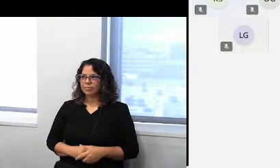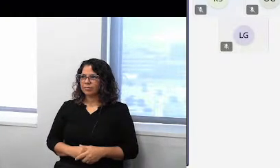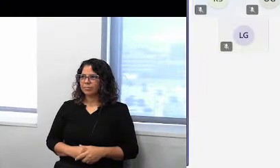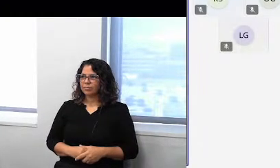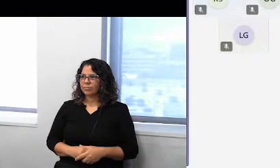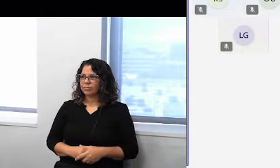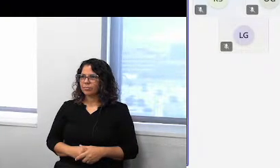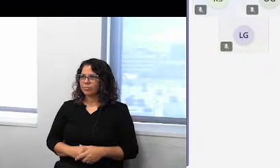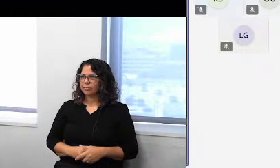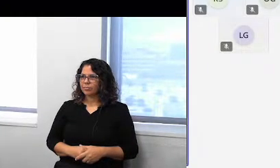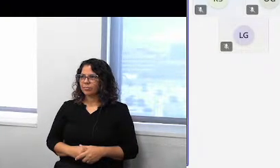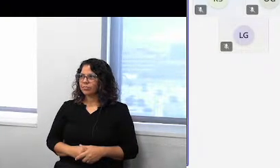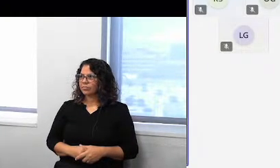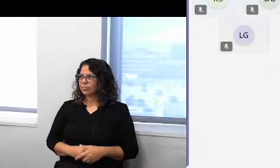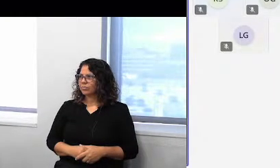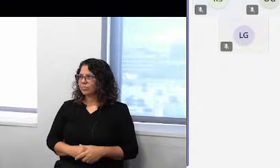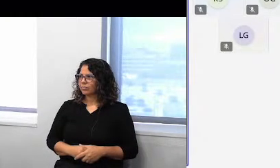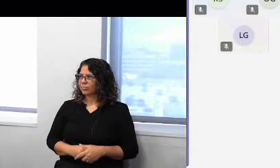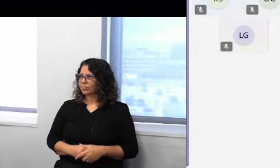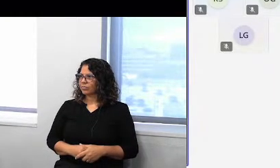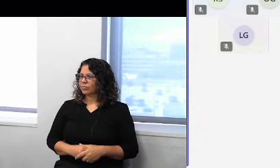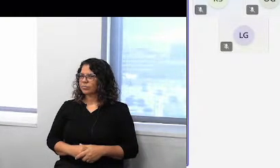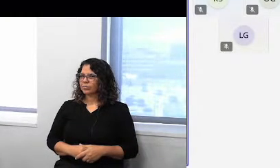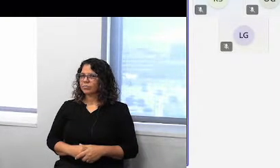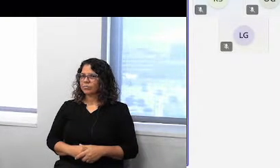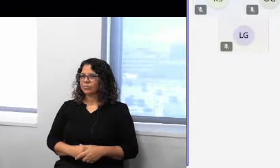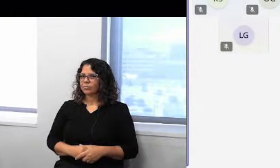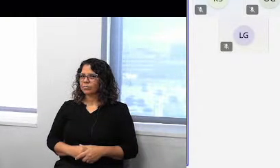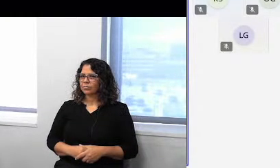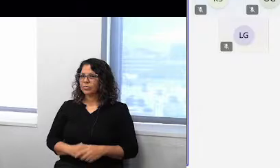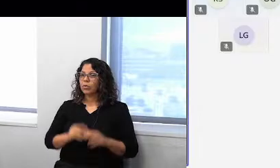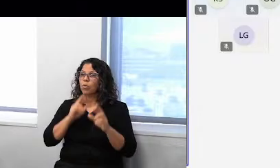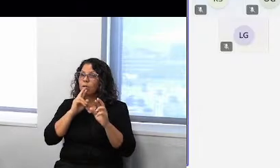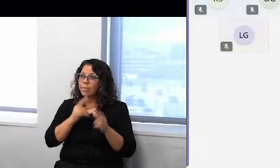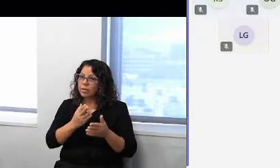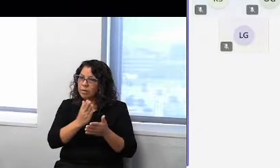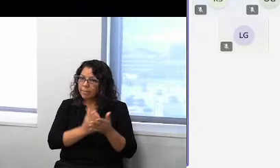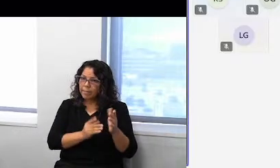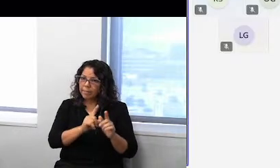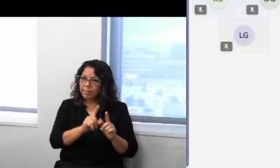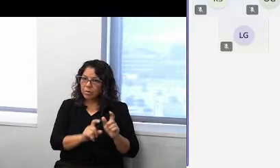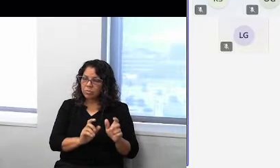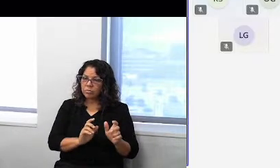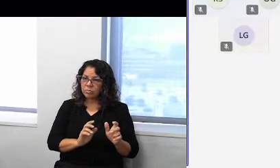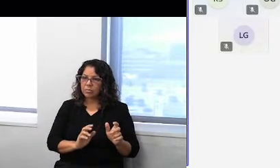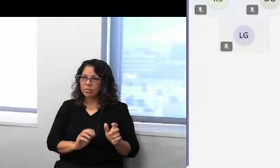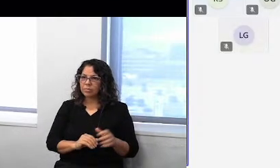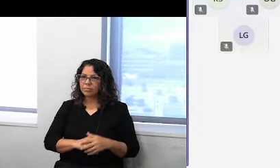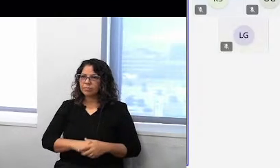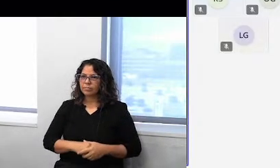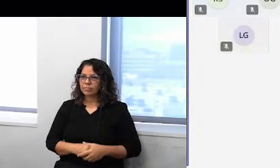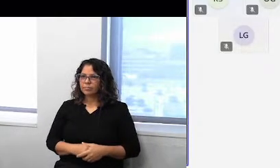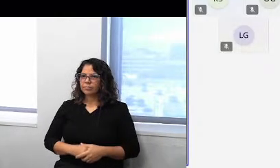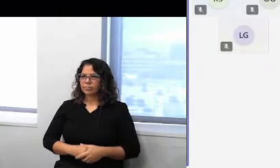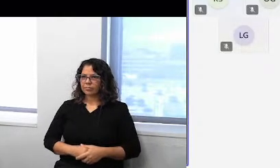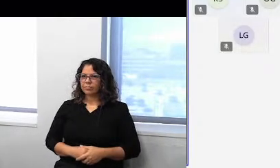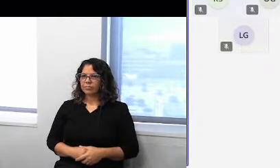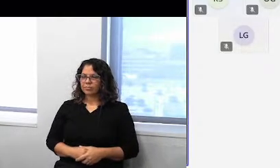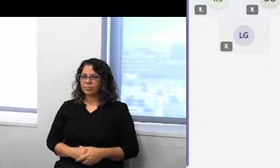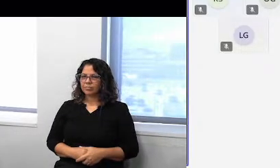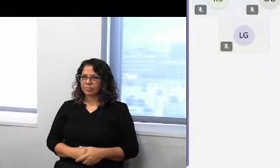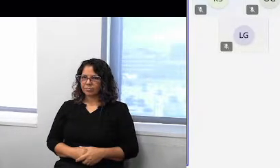So I'll give it a chance to parse the question, sir. Answer the part of the question that you remember, and we'll see what's left.